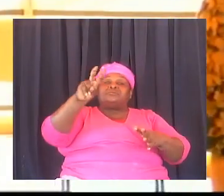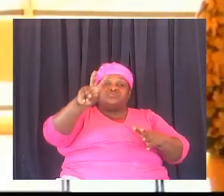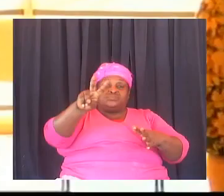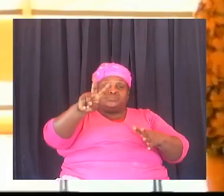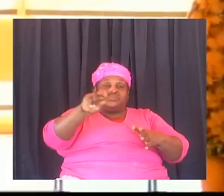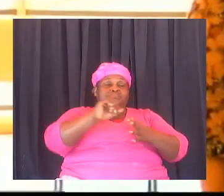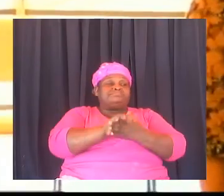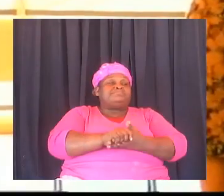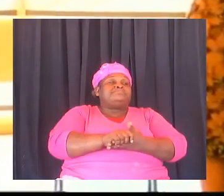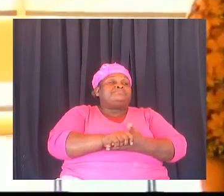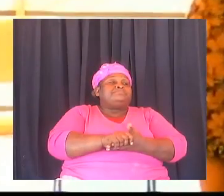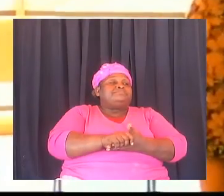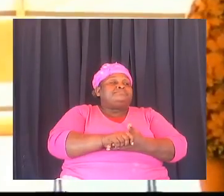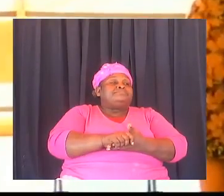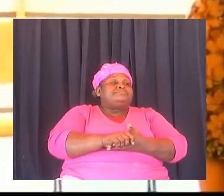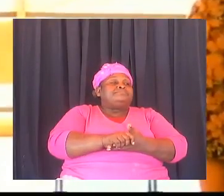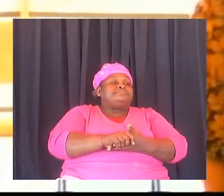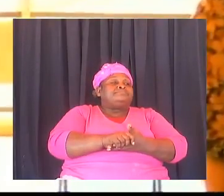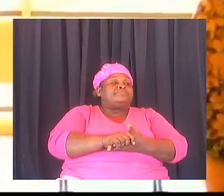Hymn 82.